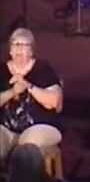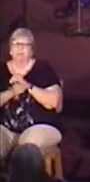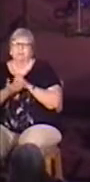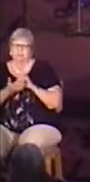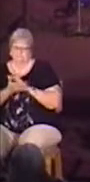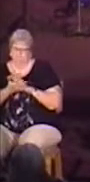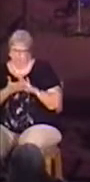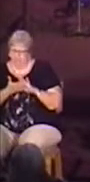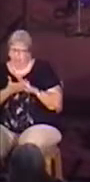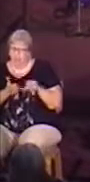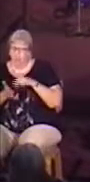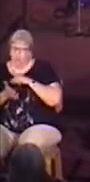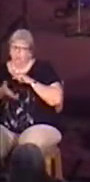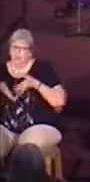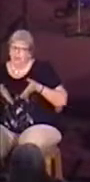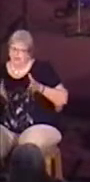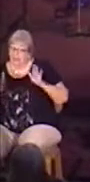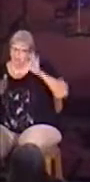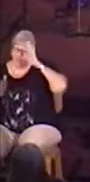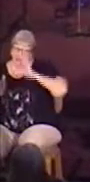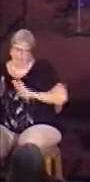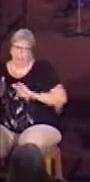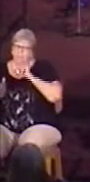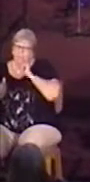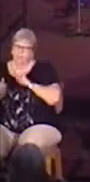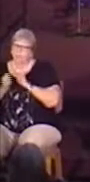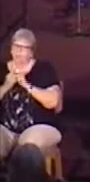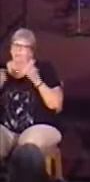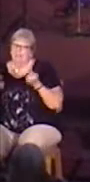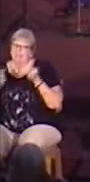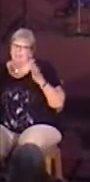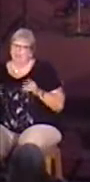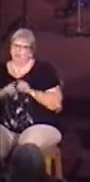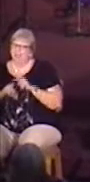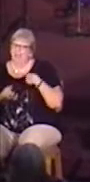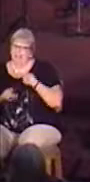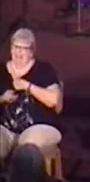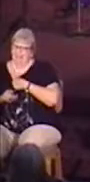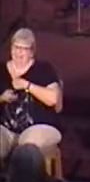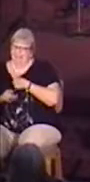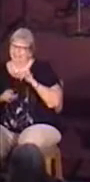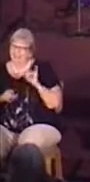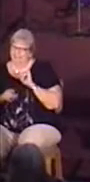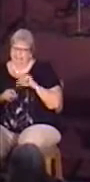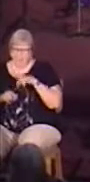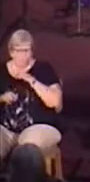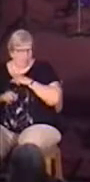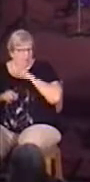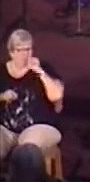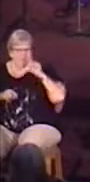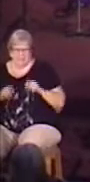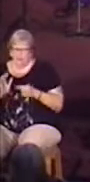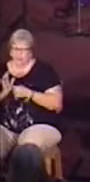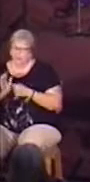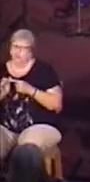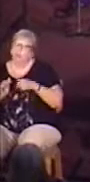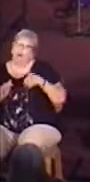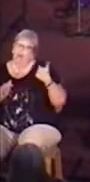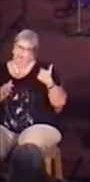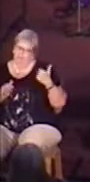that allows God to be patient with sinners like us is the same quality that we should show towards other